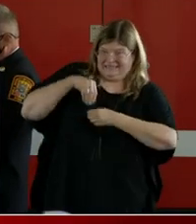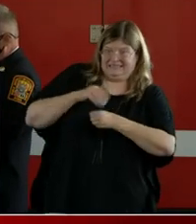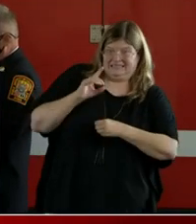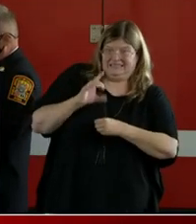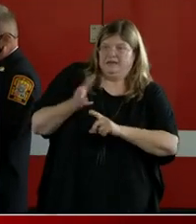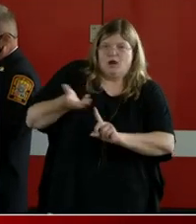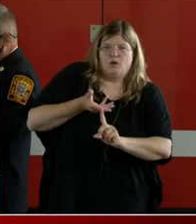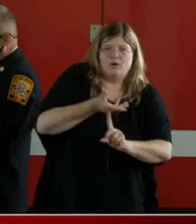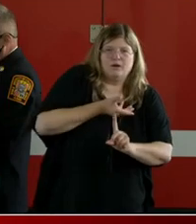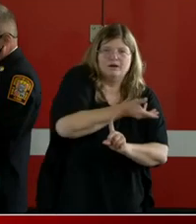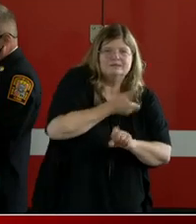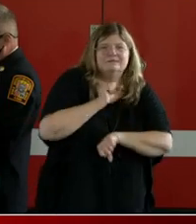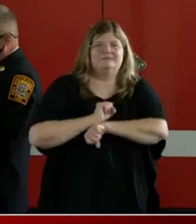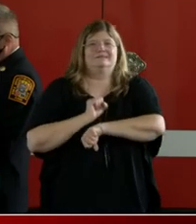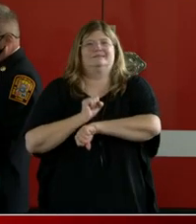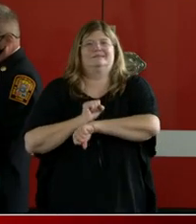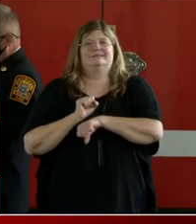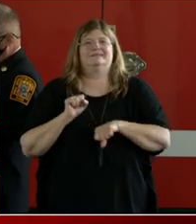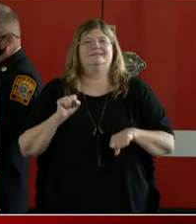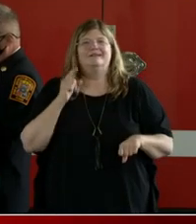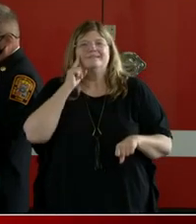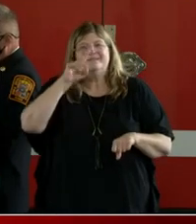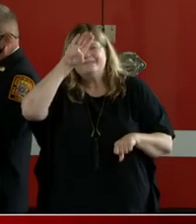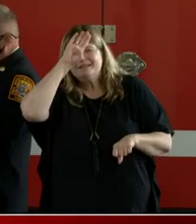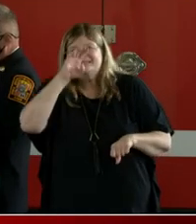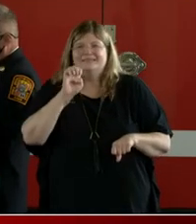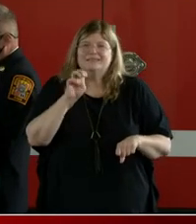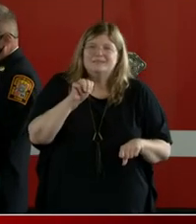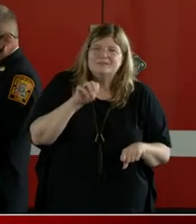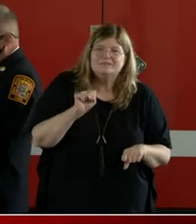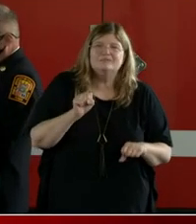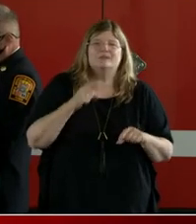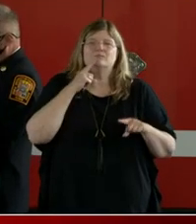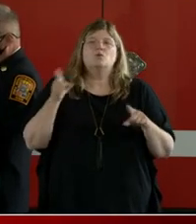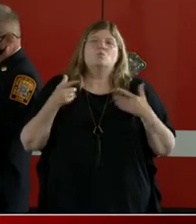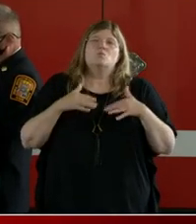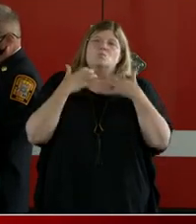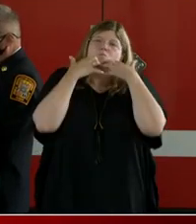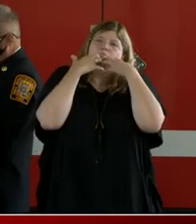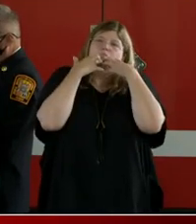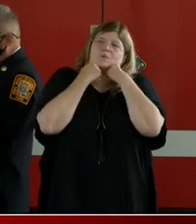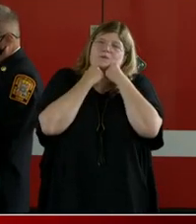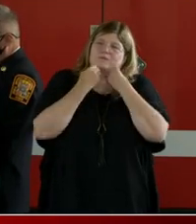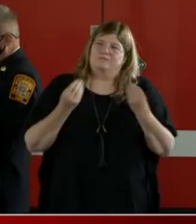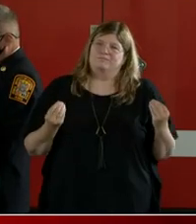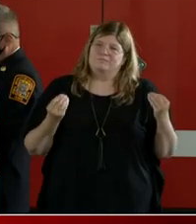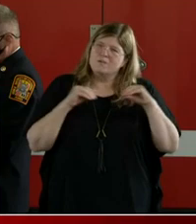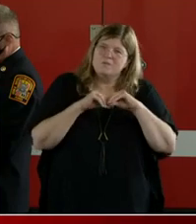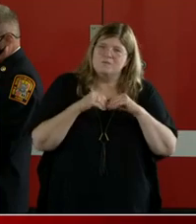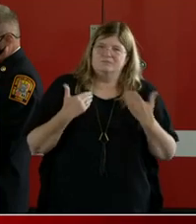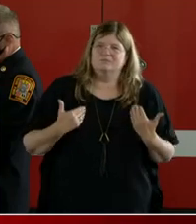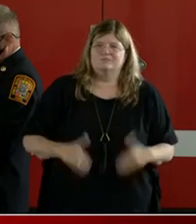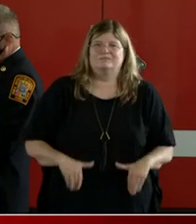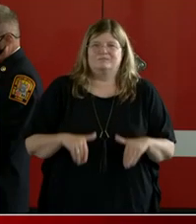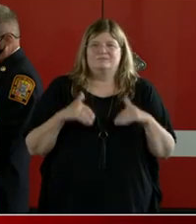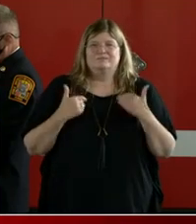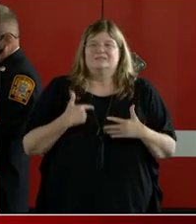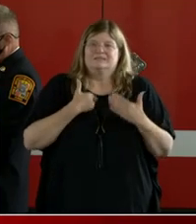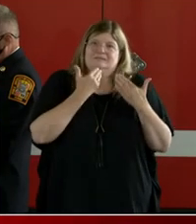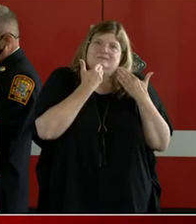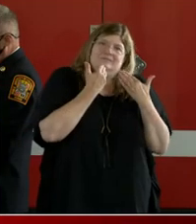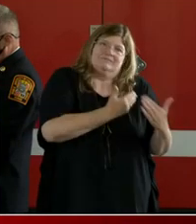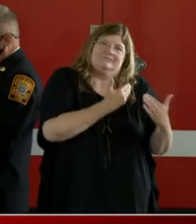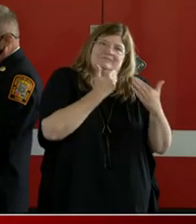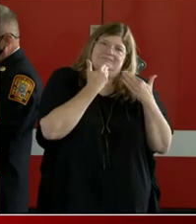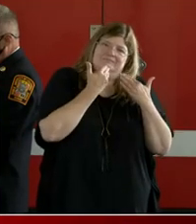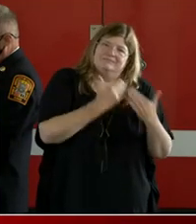laws says I care more than the words. And for that, I thank you. I thank you, the city